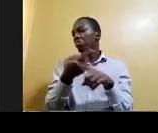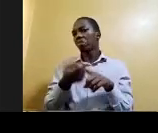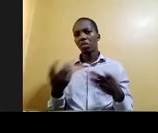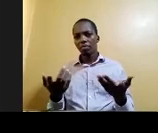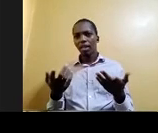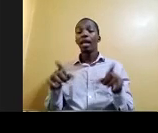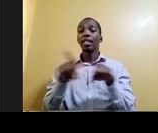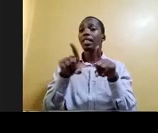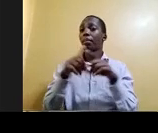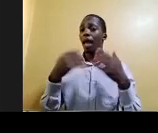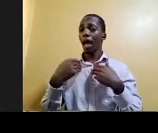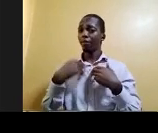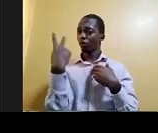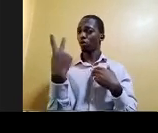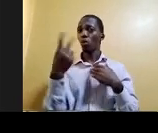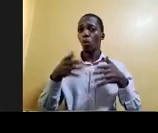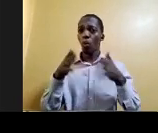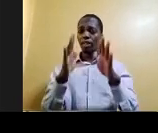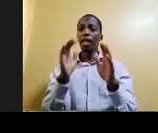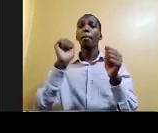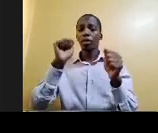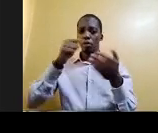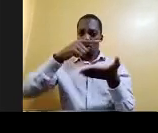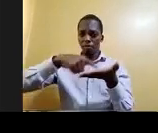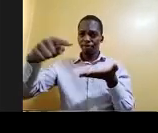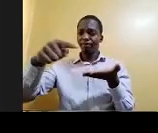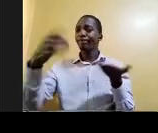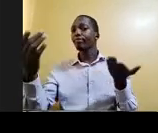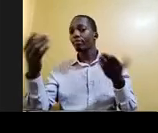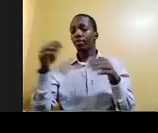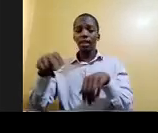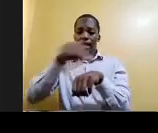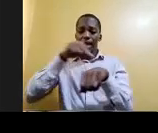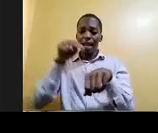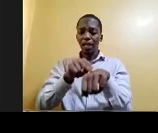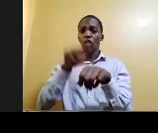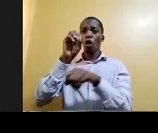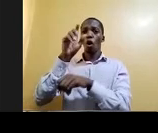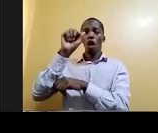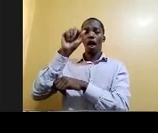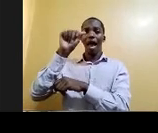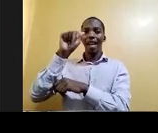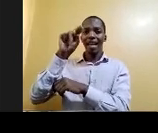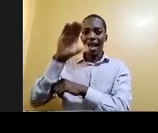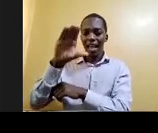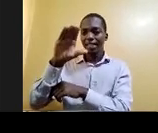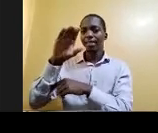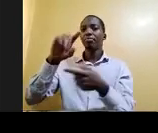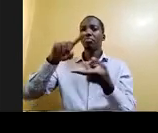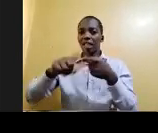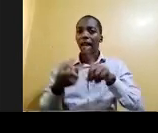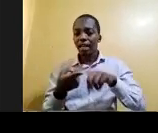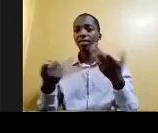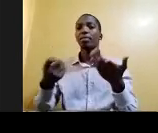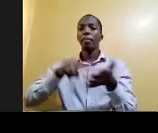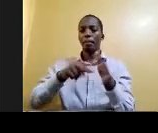two ways that you can be certified. This can either be against a national organic standard that's equivalent, and that means it has organic